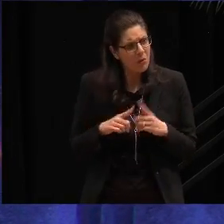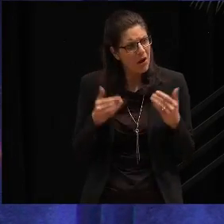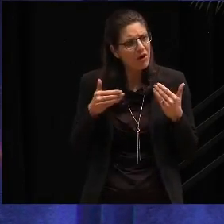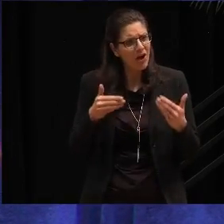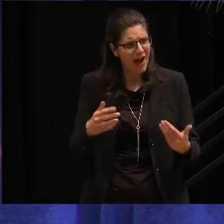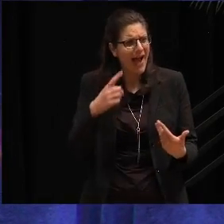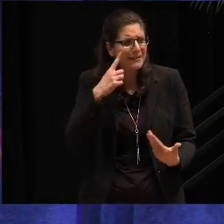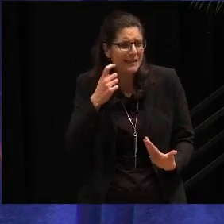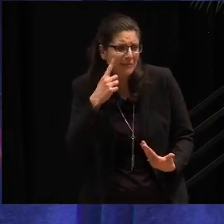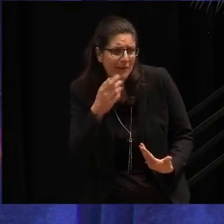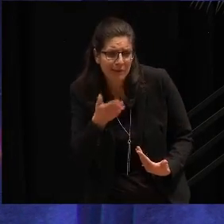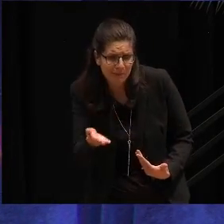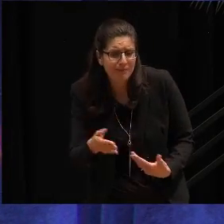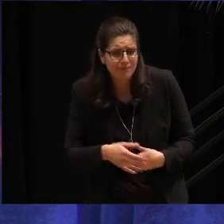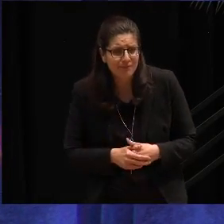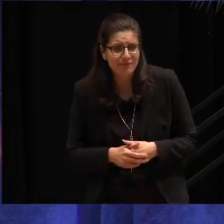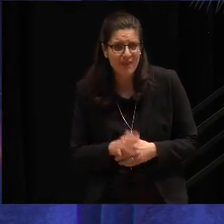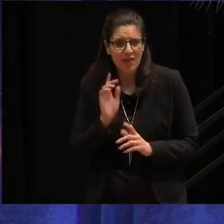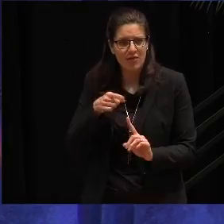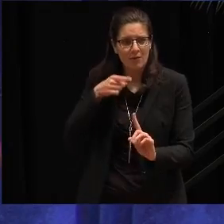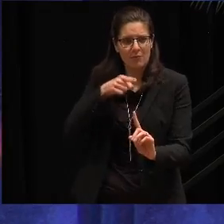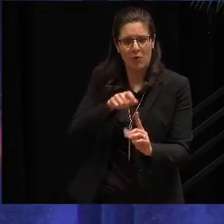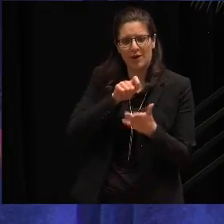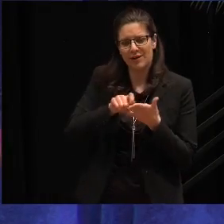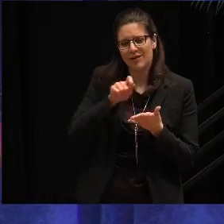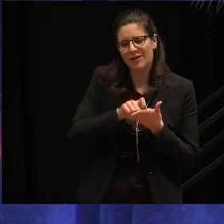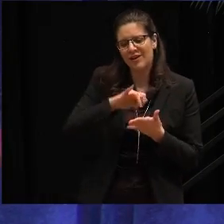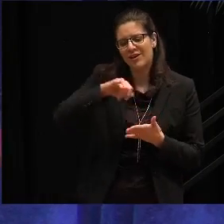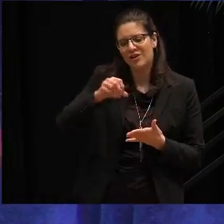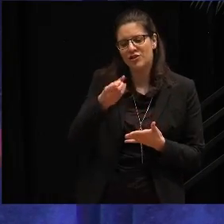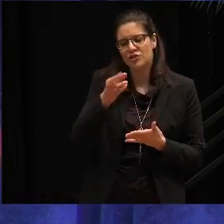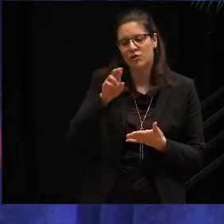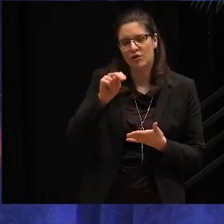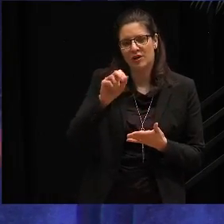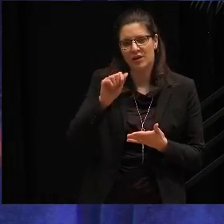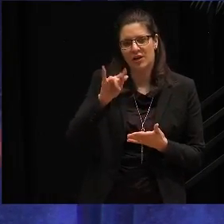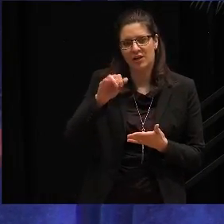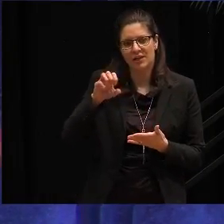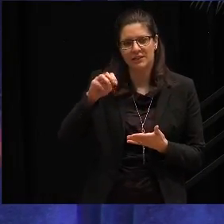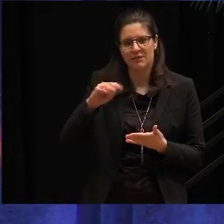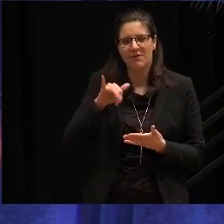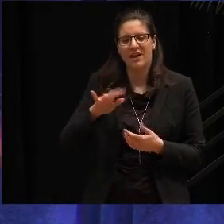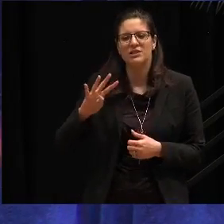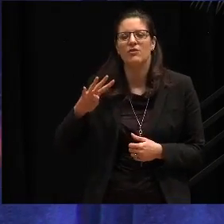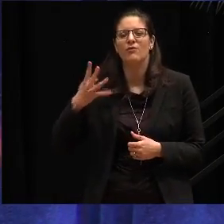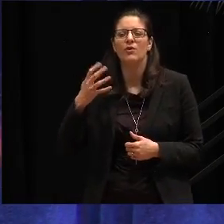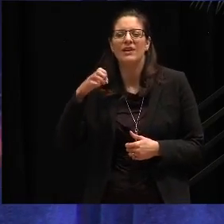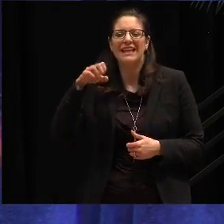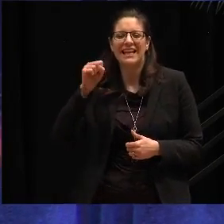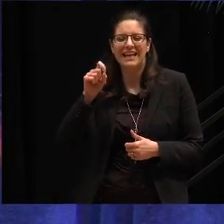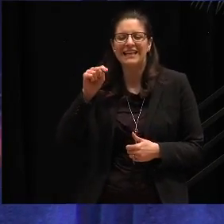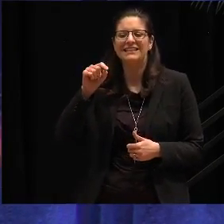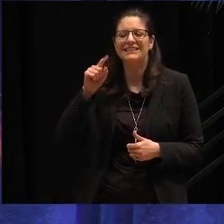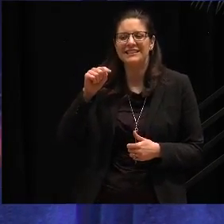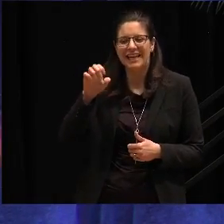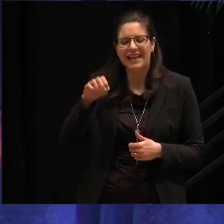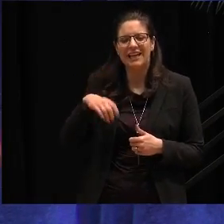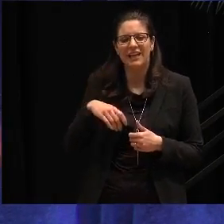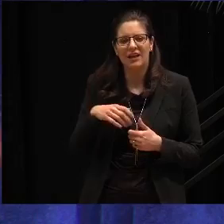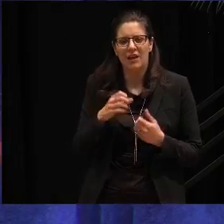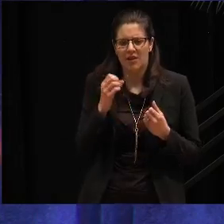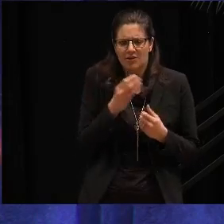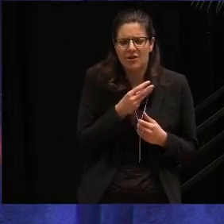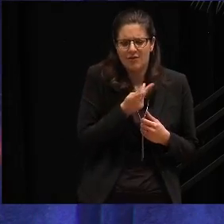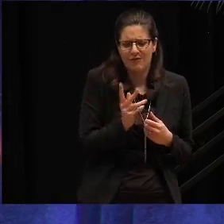skeptical, right? That's the point of journalism. Journalism is the fourth estate, right? There's very few journalists that are, you know,